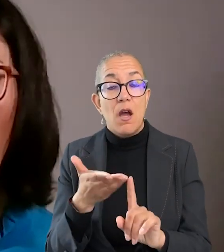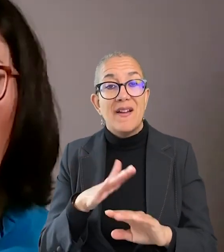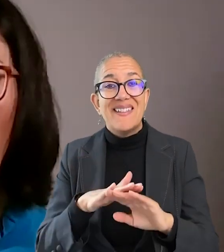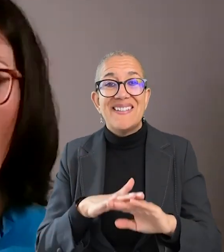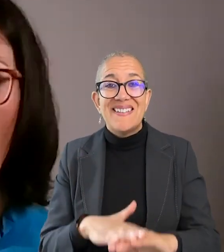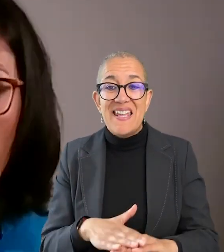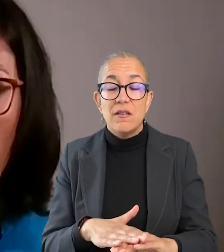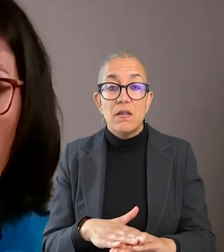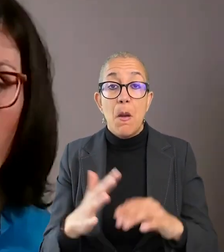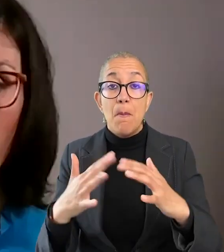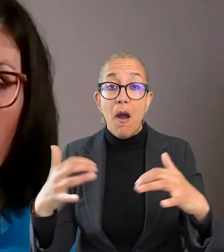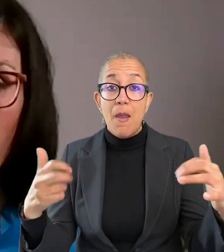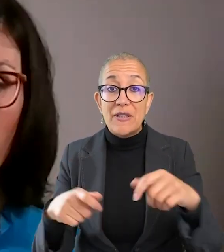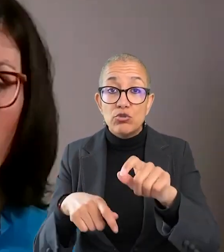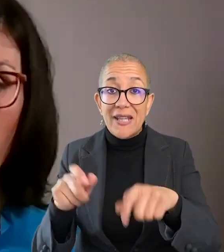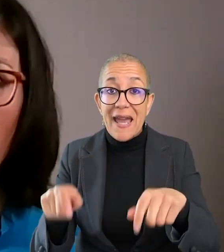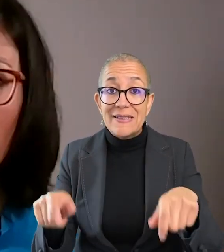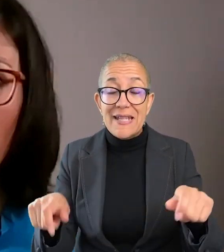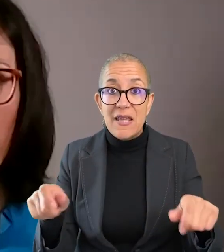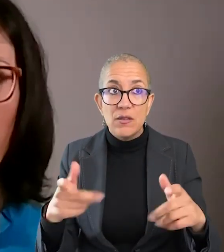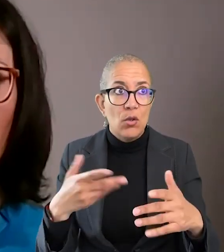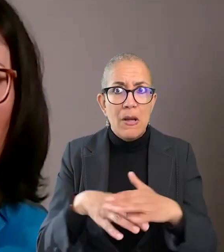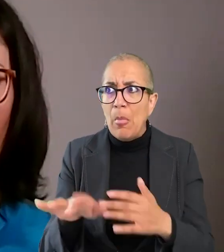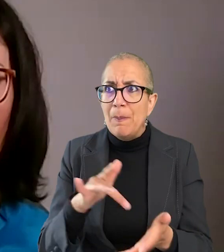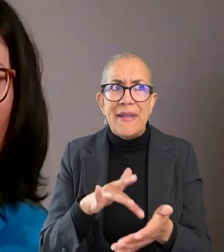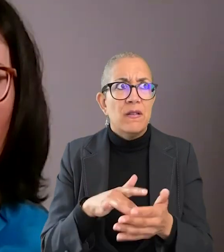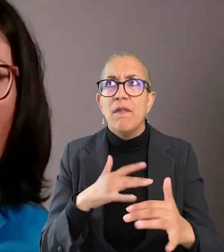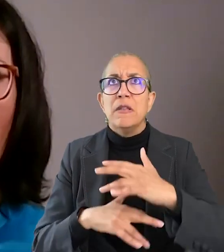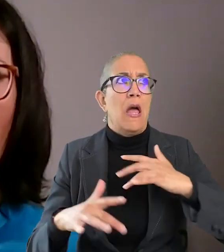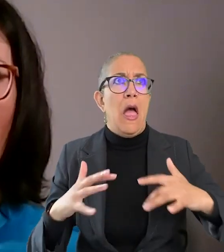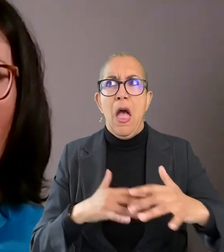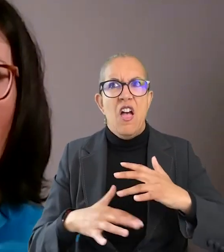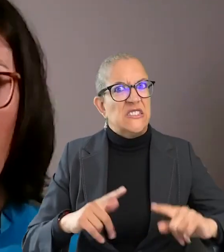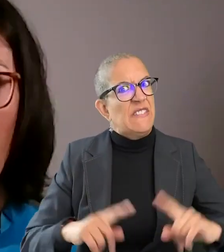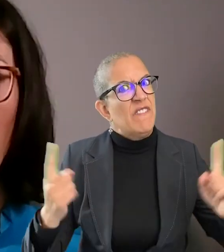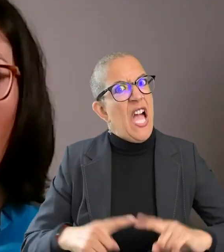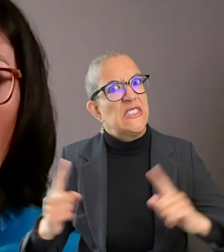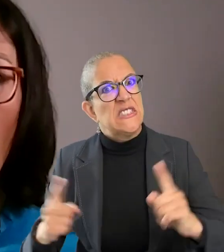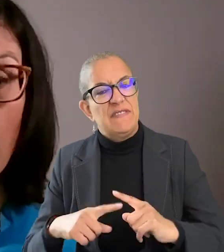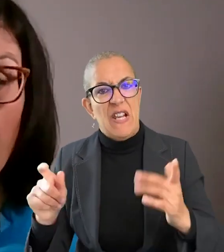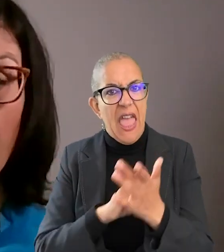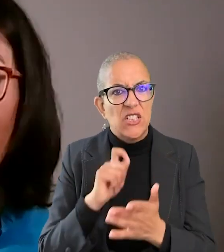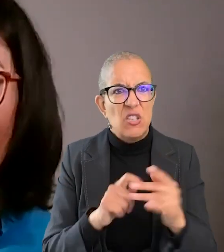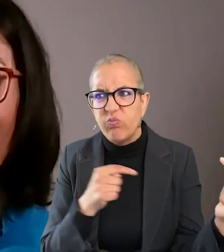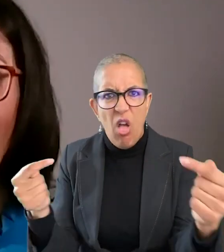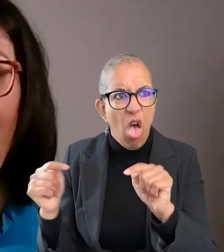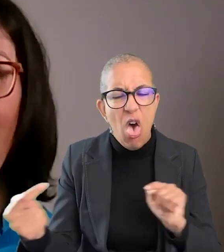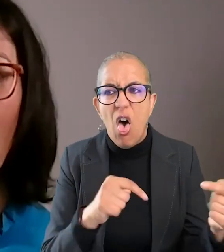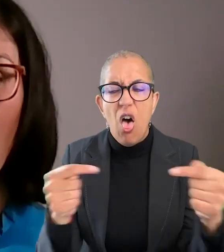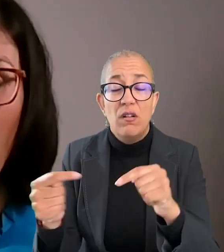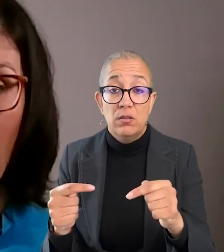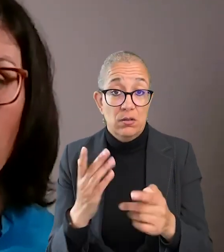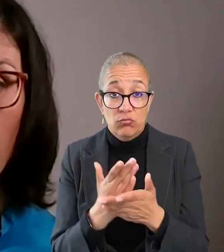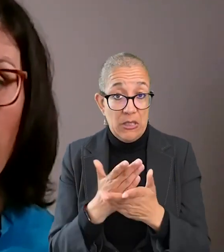parliamentary candidates who were, in the cut and thrust of this very, very divisive election, had not had a lot of the